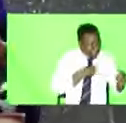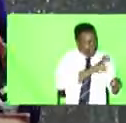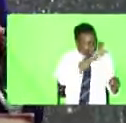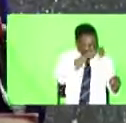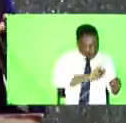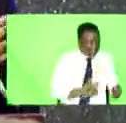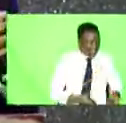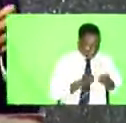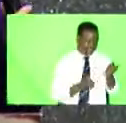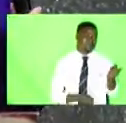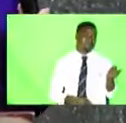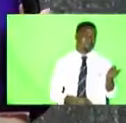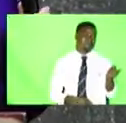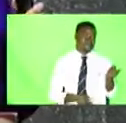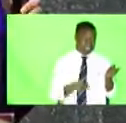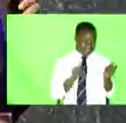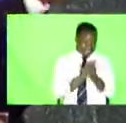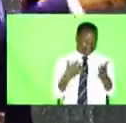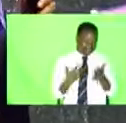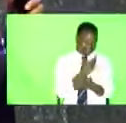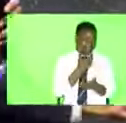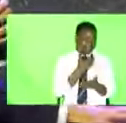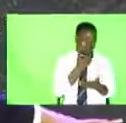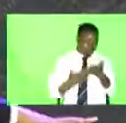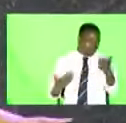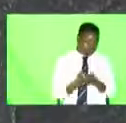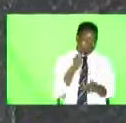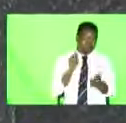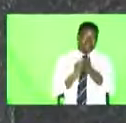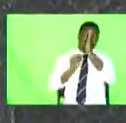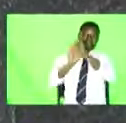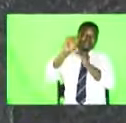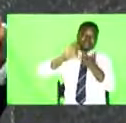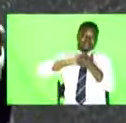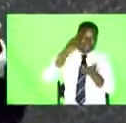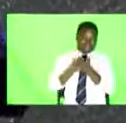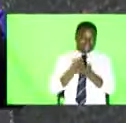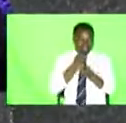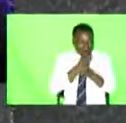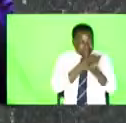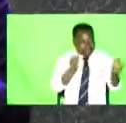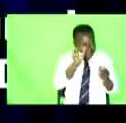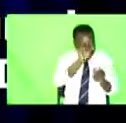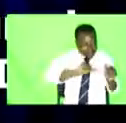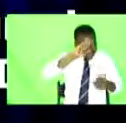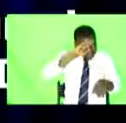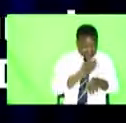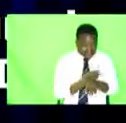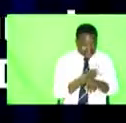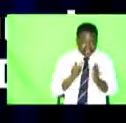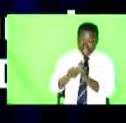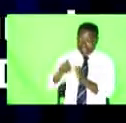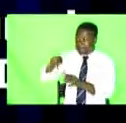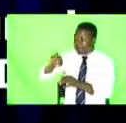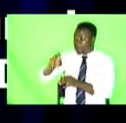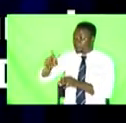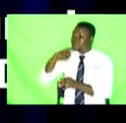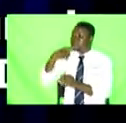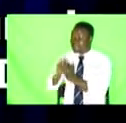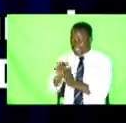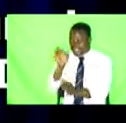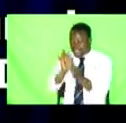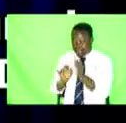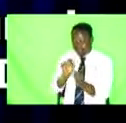life. And this is the testimony God has given about his son. And the apostle Paul is saying that if anyone comes to preach